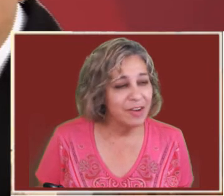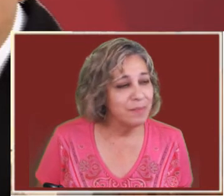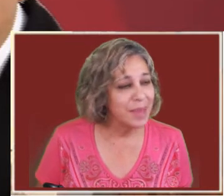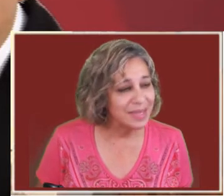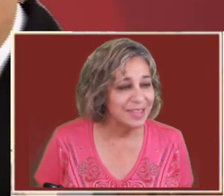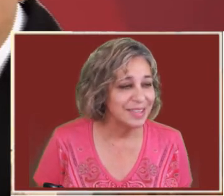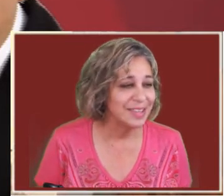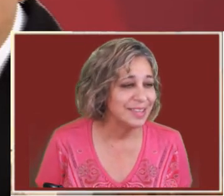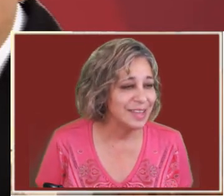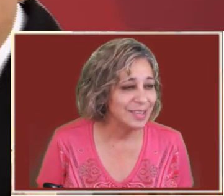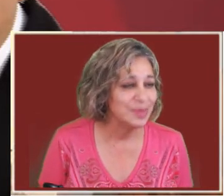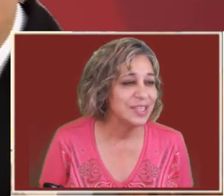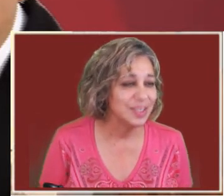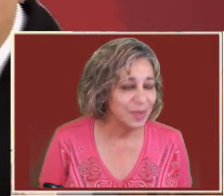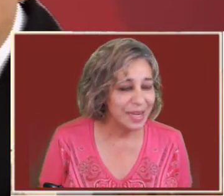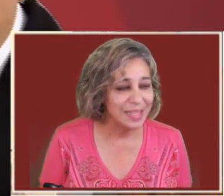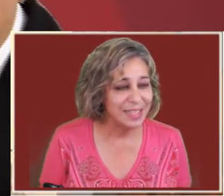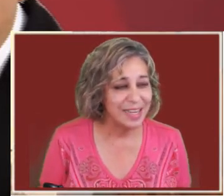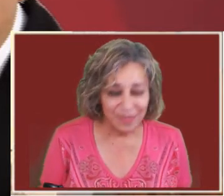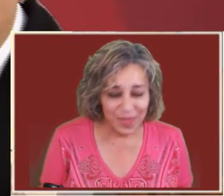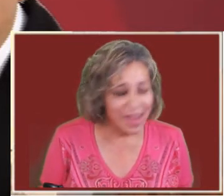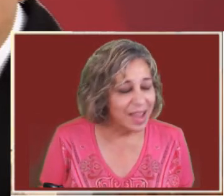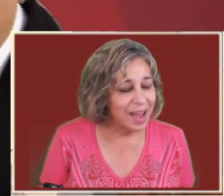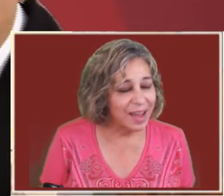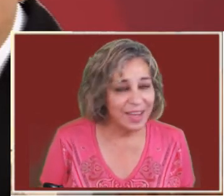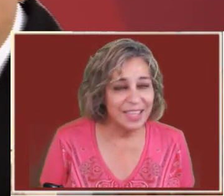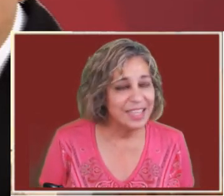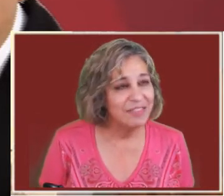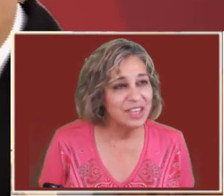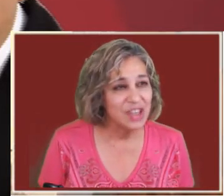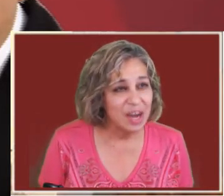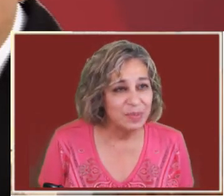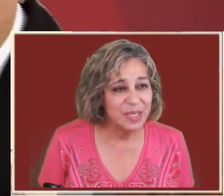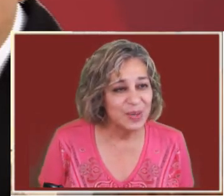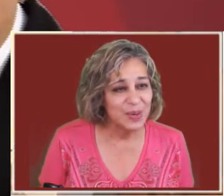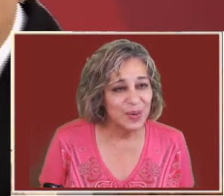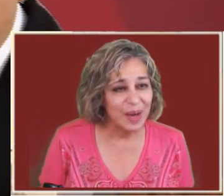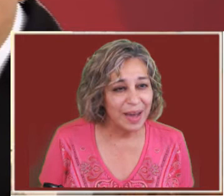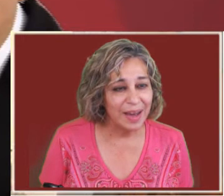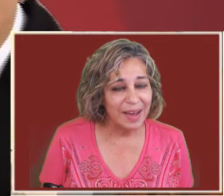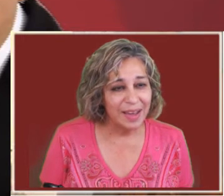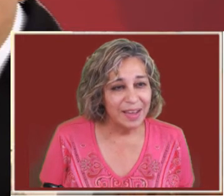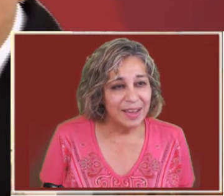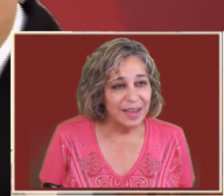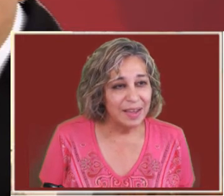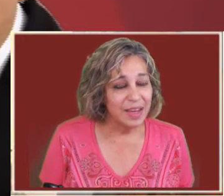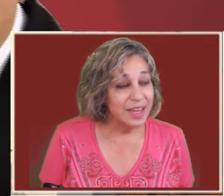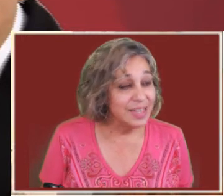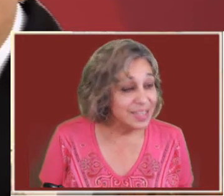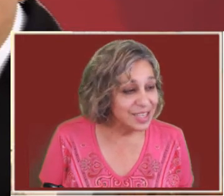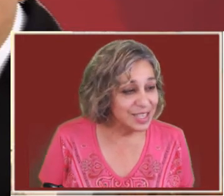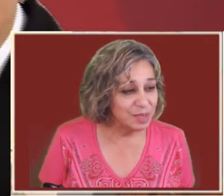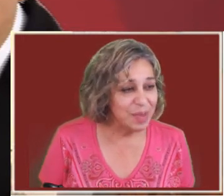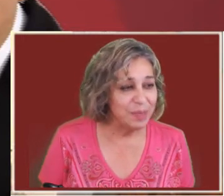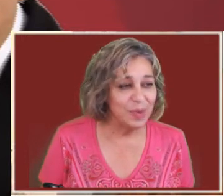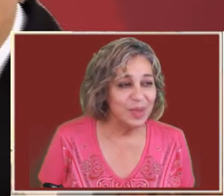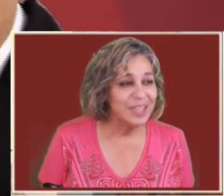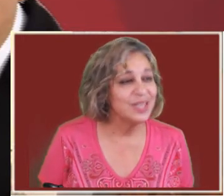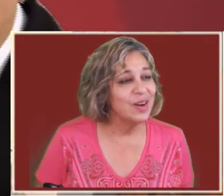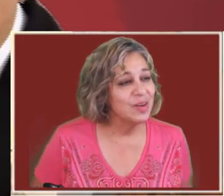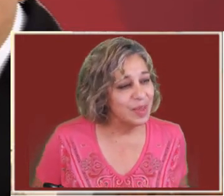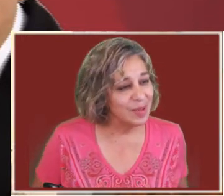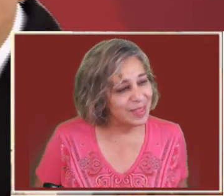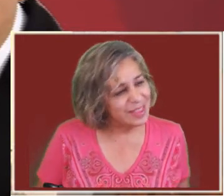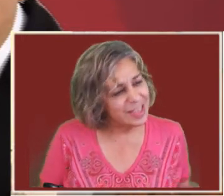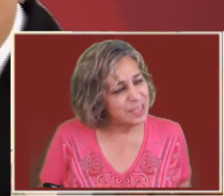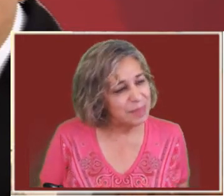very basic necessities, which is what he's done. He's given jobs to the indigenous people. He started